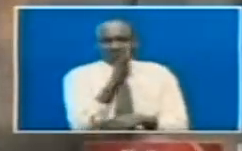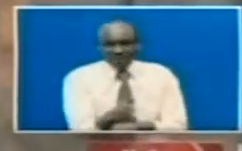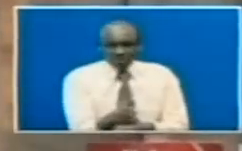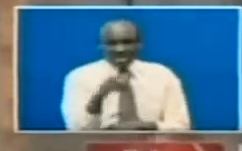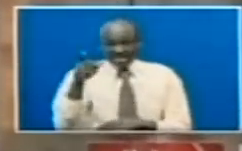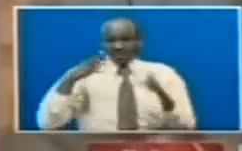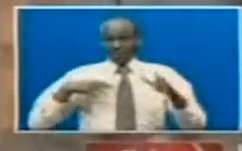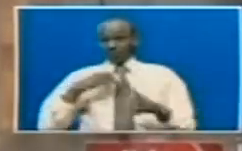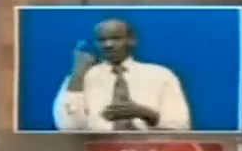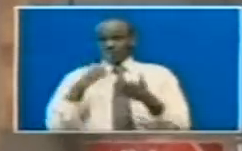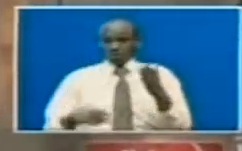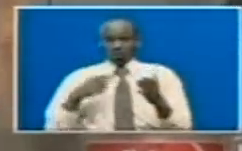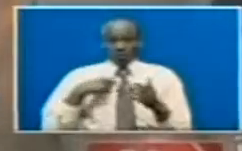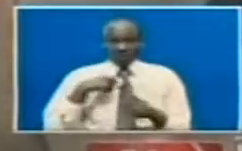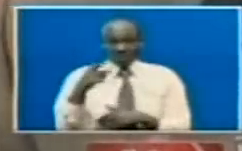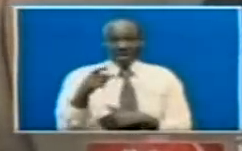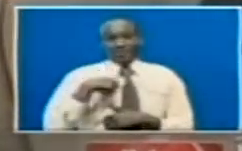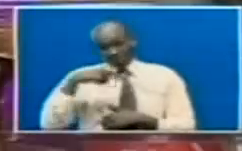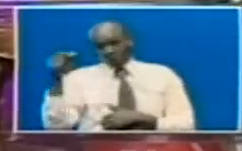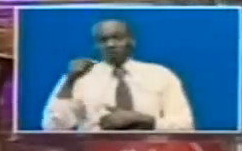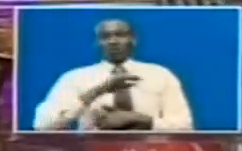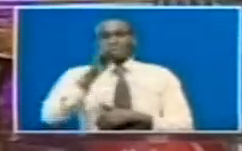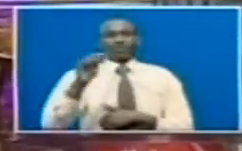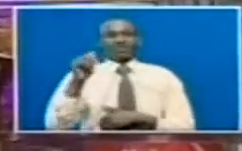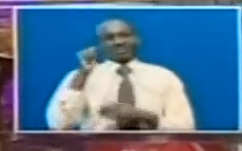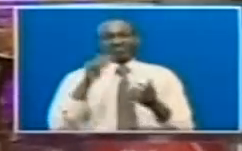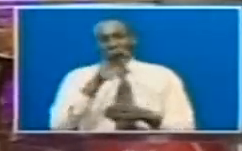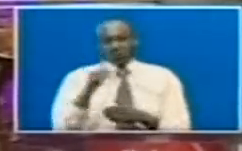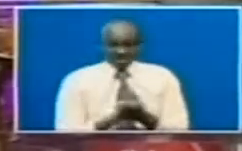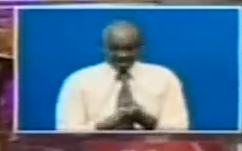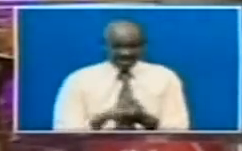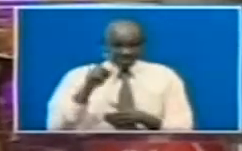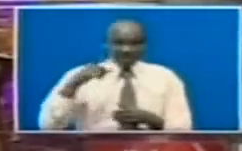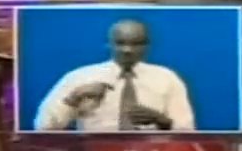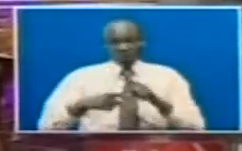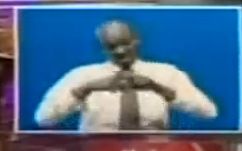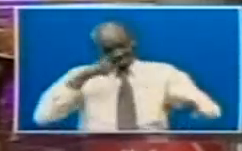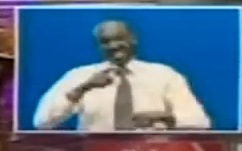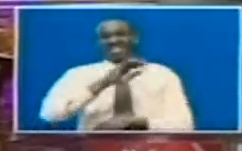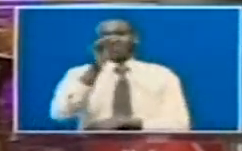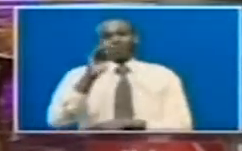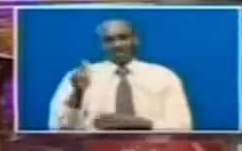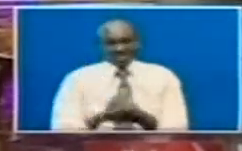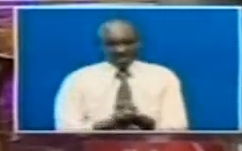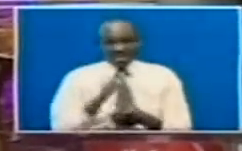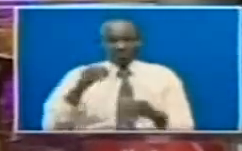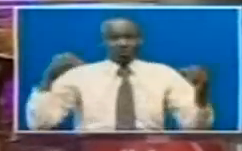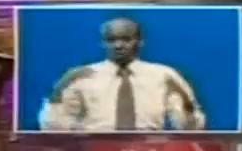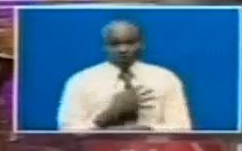naguo mwingi ukiugaga chimirwo kirenyaga naguo mwingi ukiugaga chimirwo kirenyaga